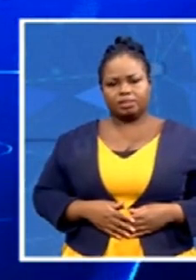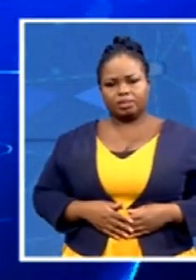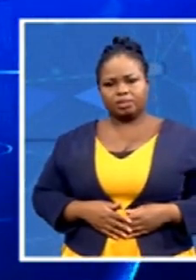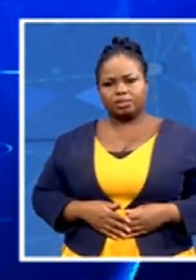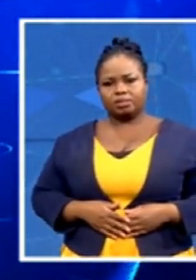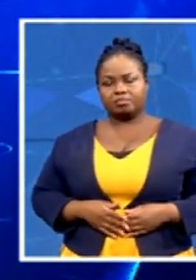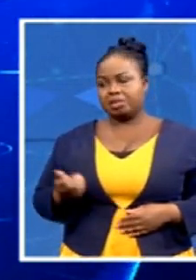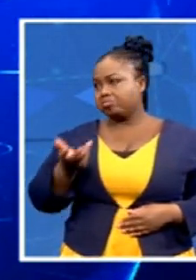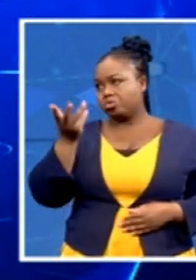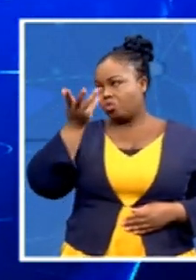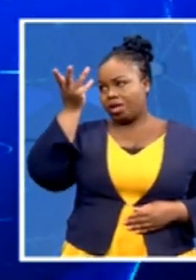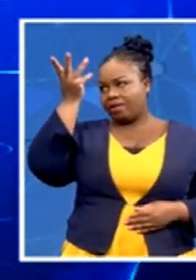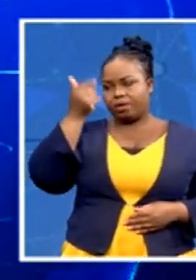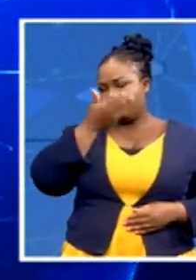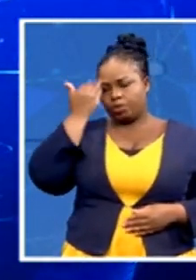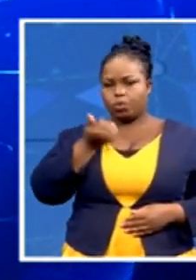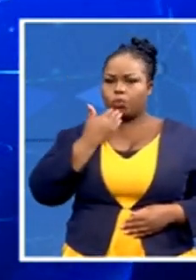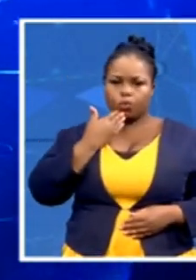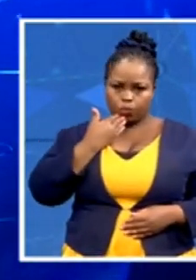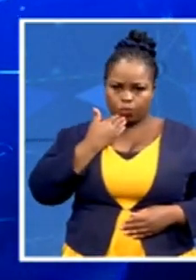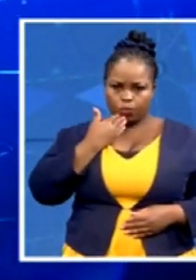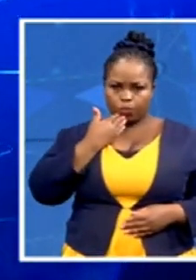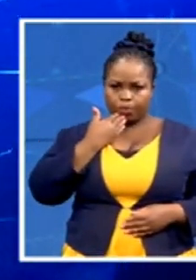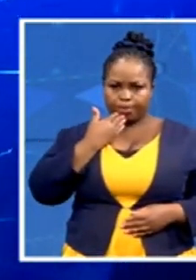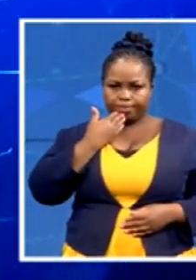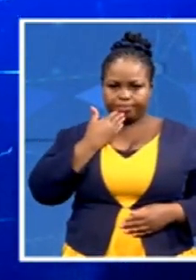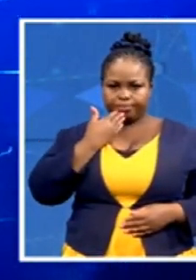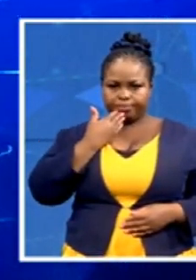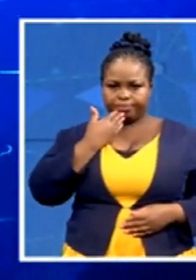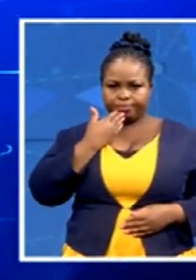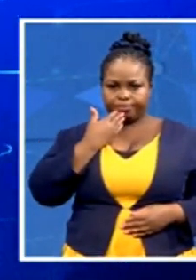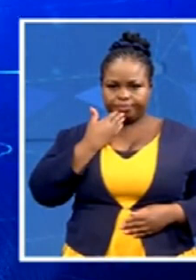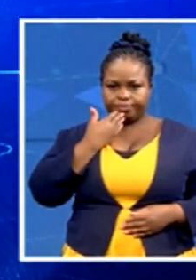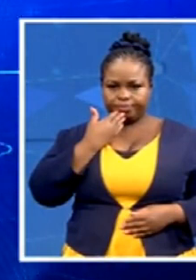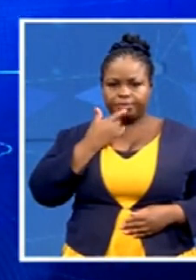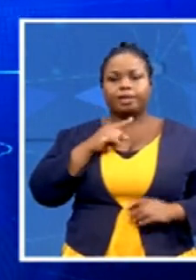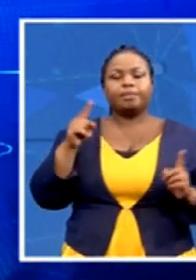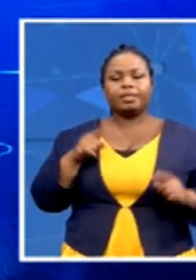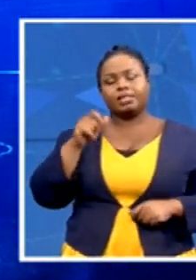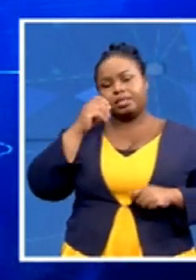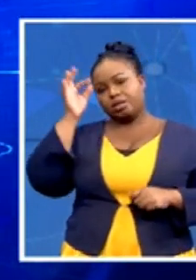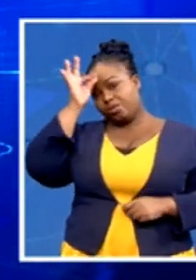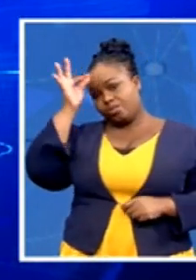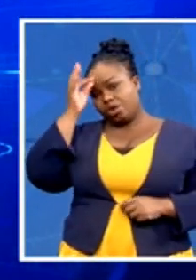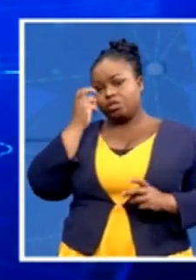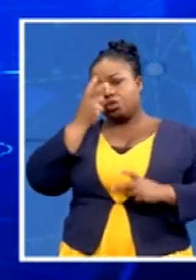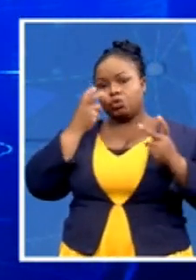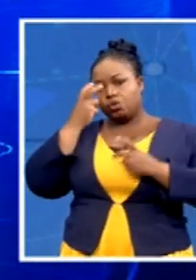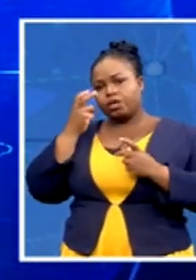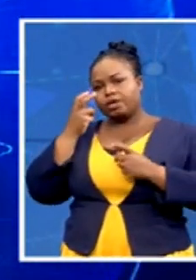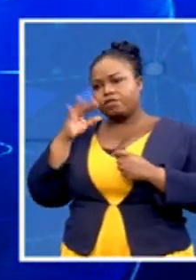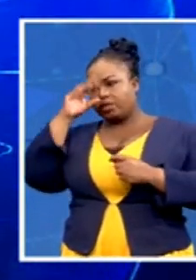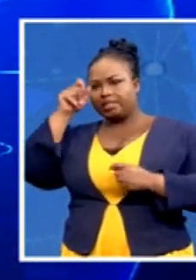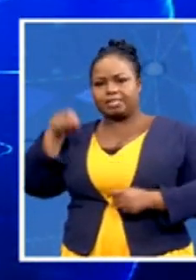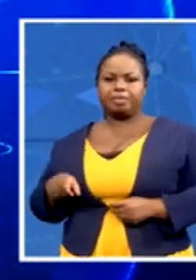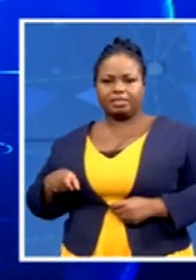know. But then, while the police were looking for the suspects, they happened to get to these 3